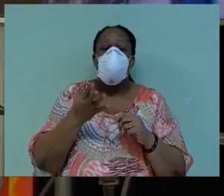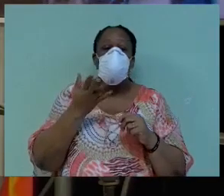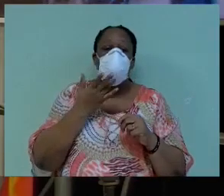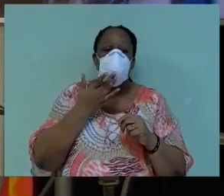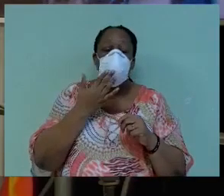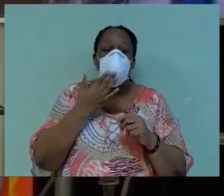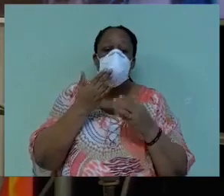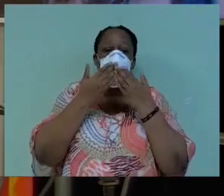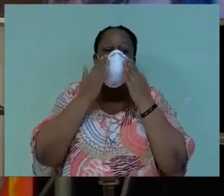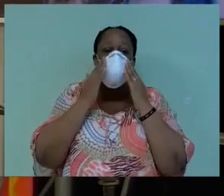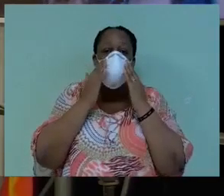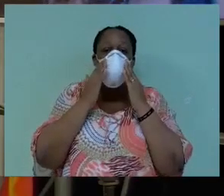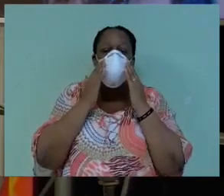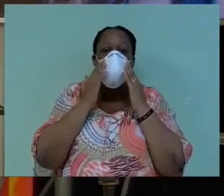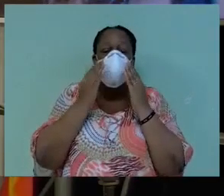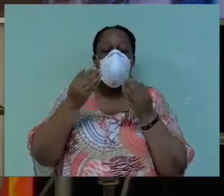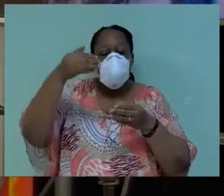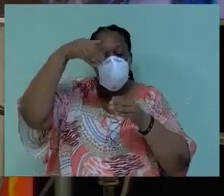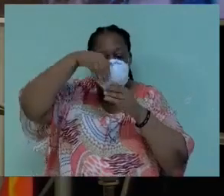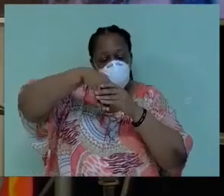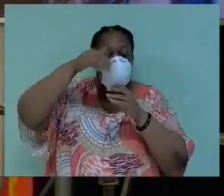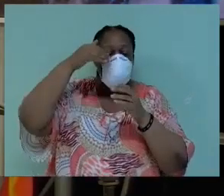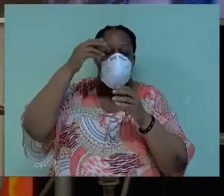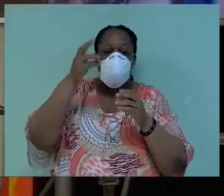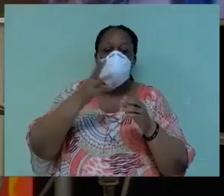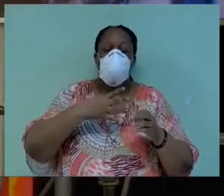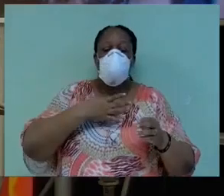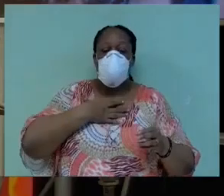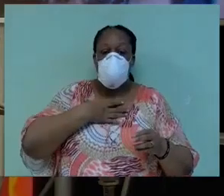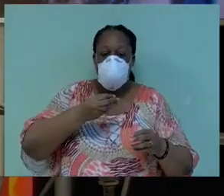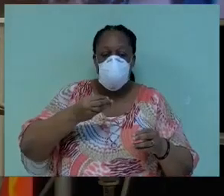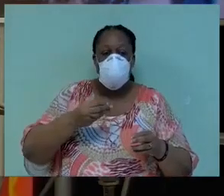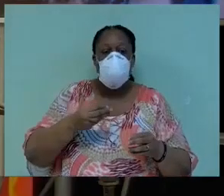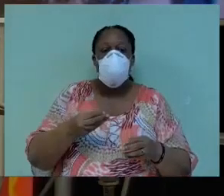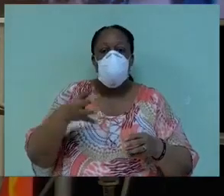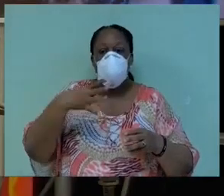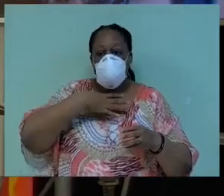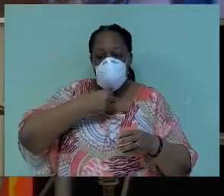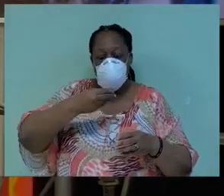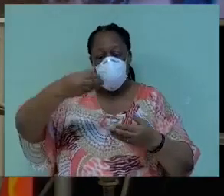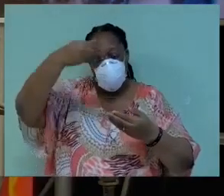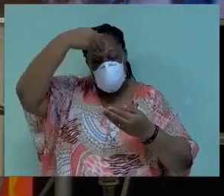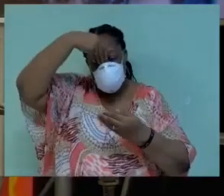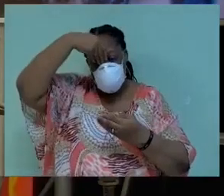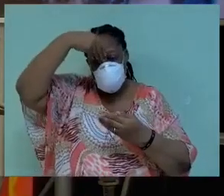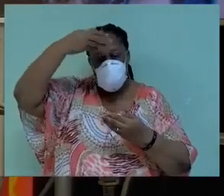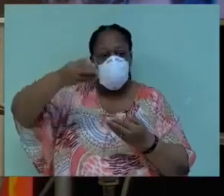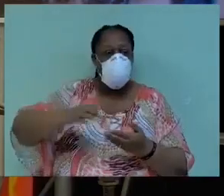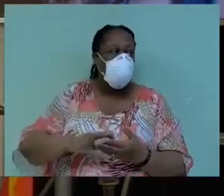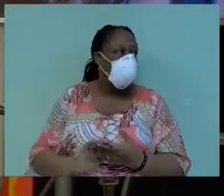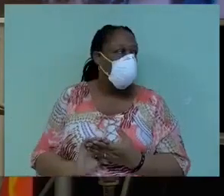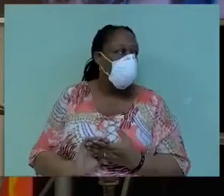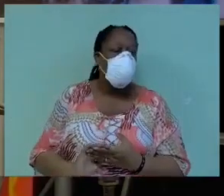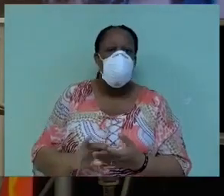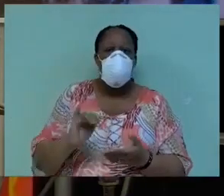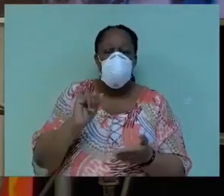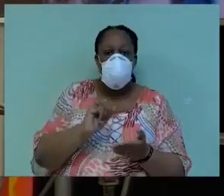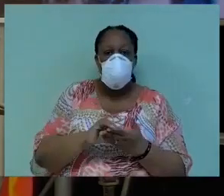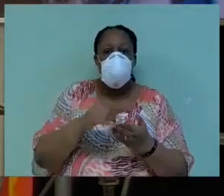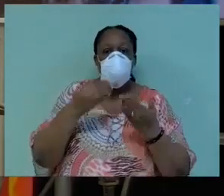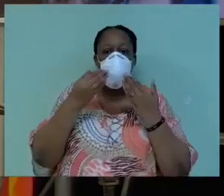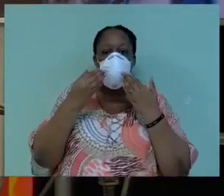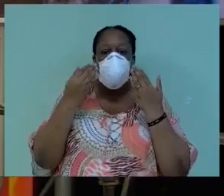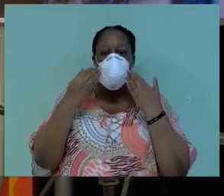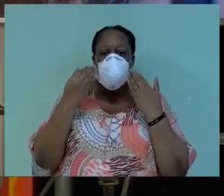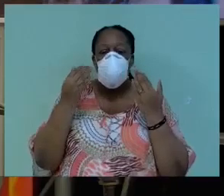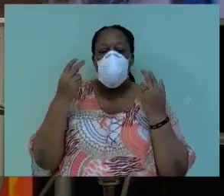That is the only way to wear the surgical mask. Now, these masks, they tend to be 3-ply. They have an outer layer that is